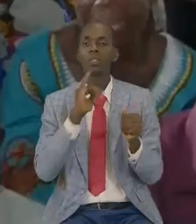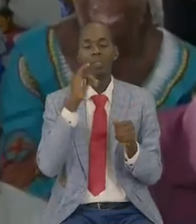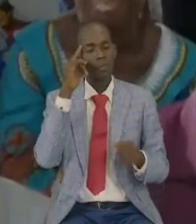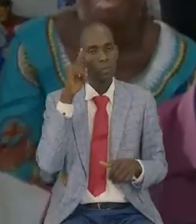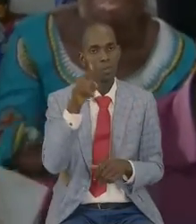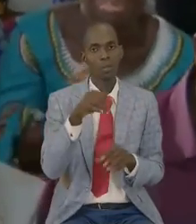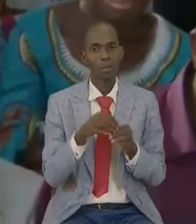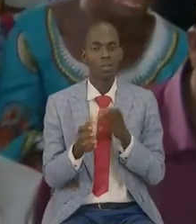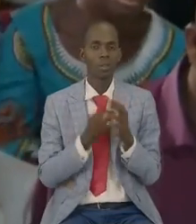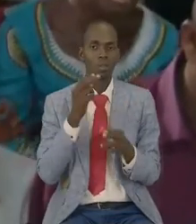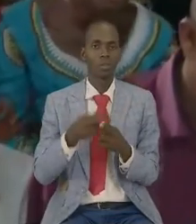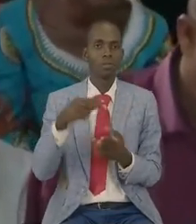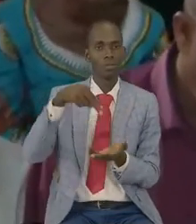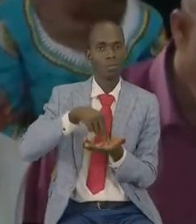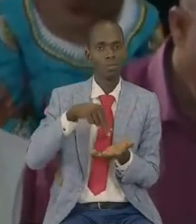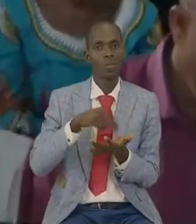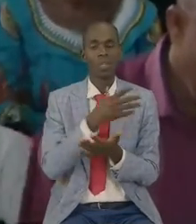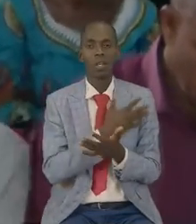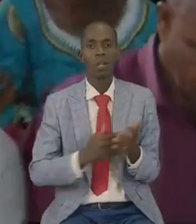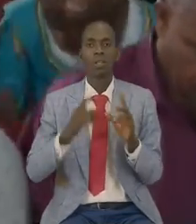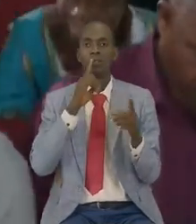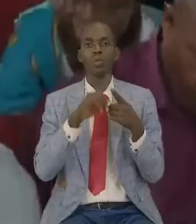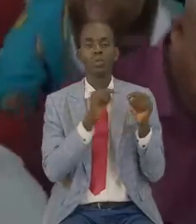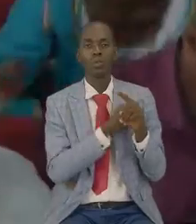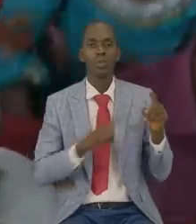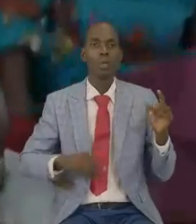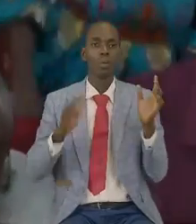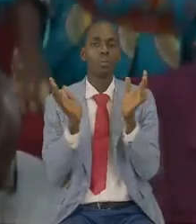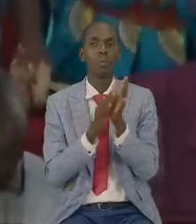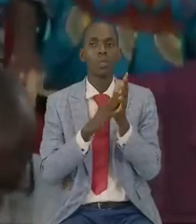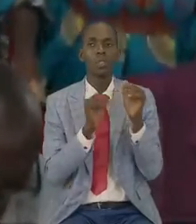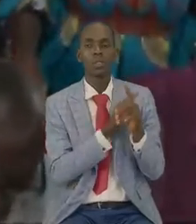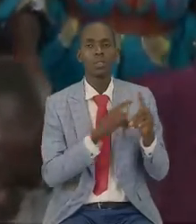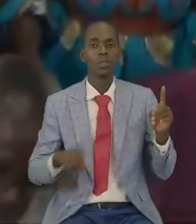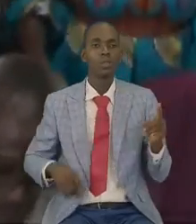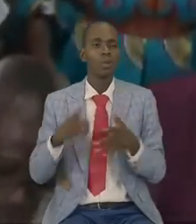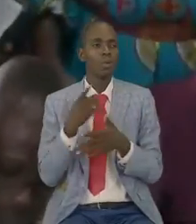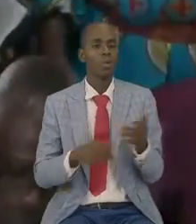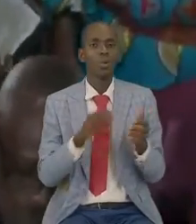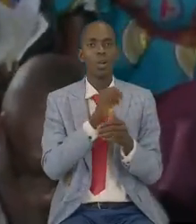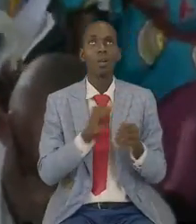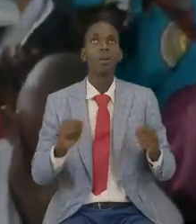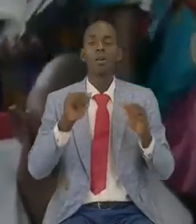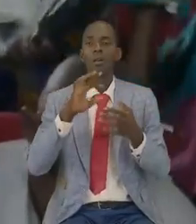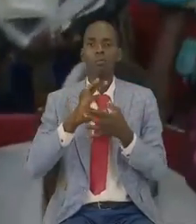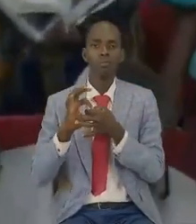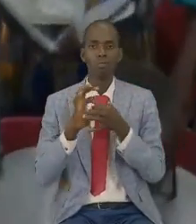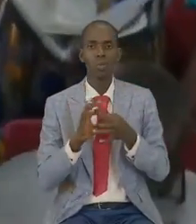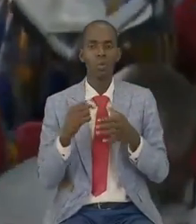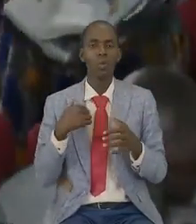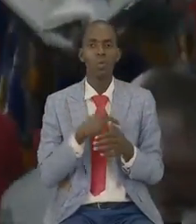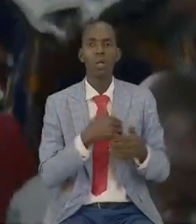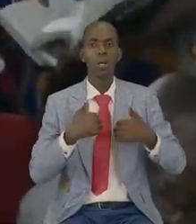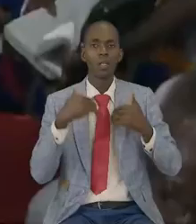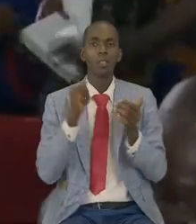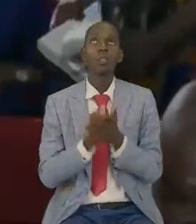you. Rise up and tell the Lord, praise the Lord, what a relationship we have that he has